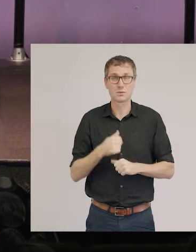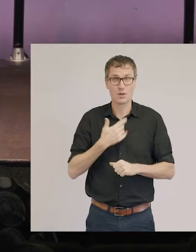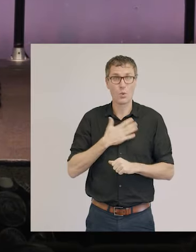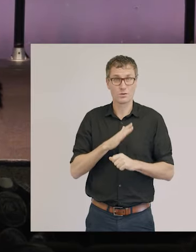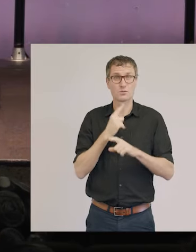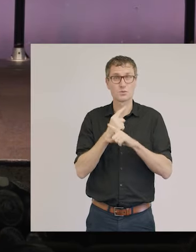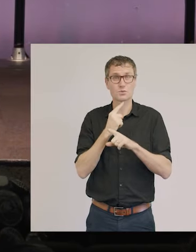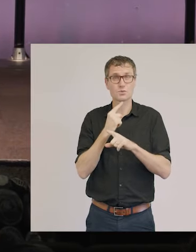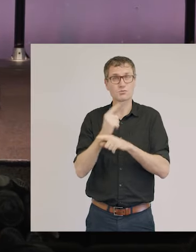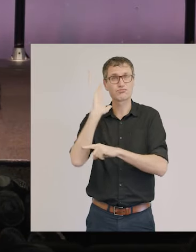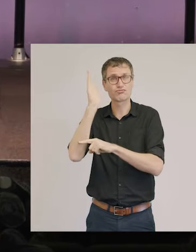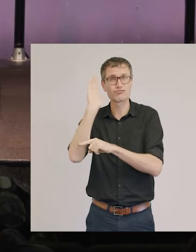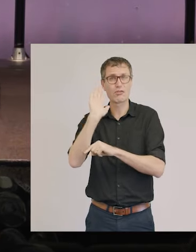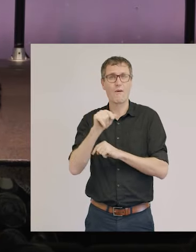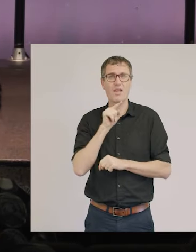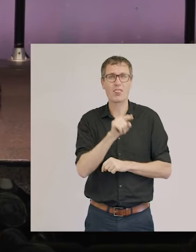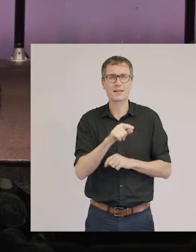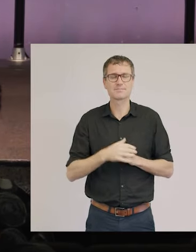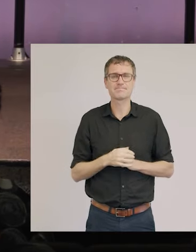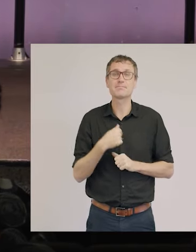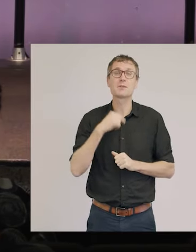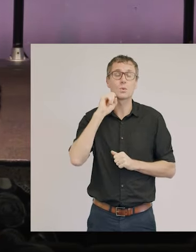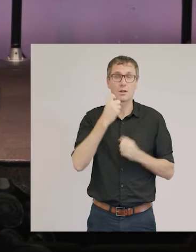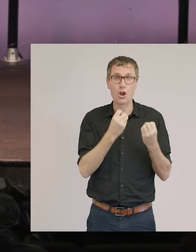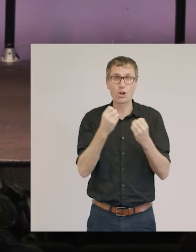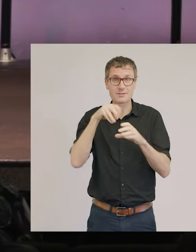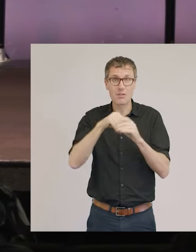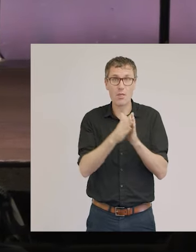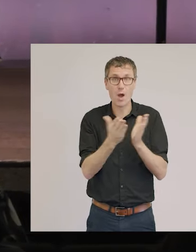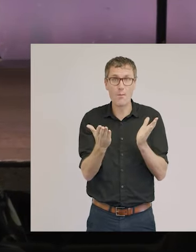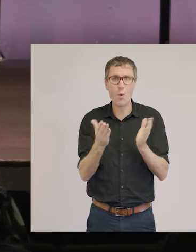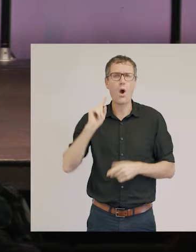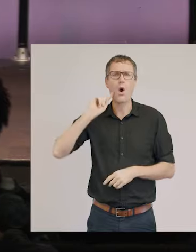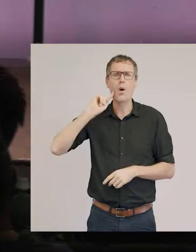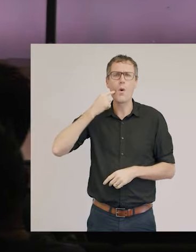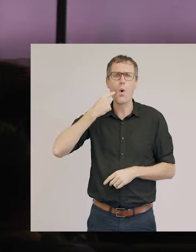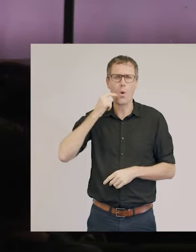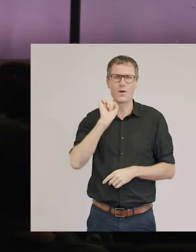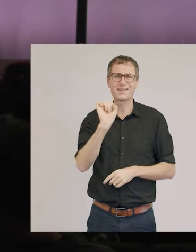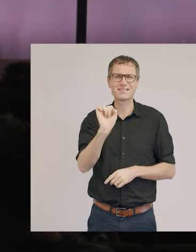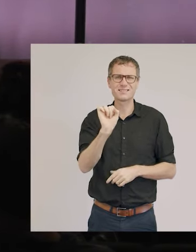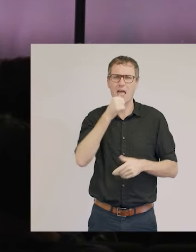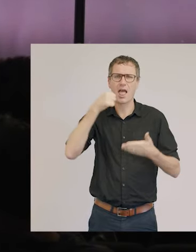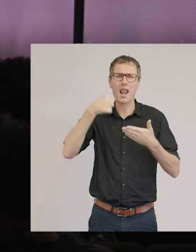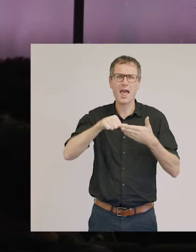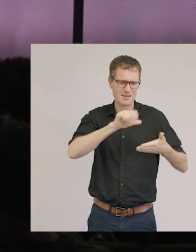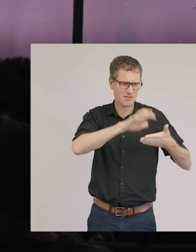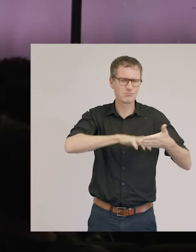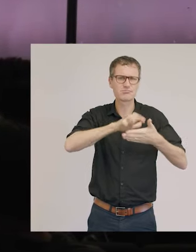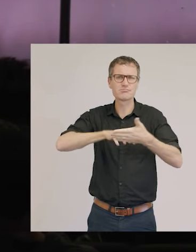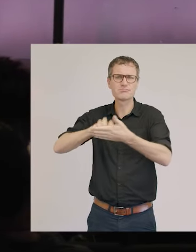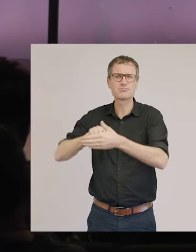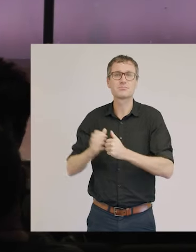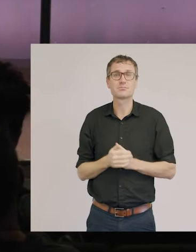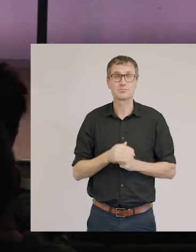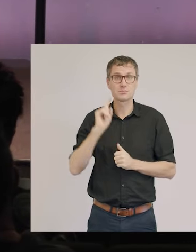I want to talk about that today, and I'm going to be quoting a lot from the Apostle Paul. Paul had